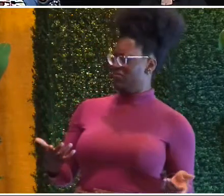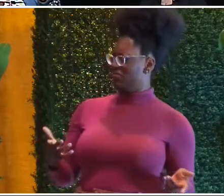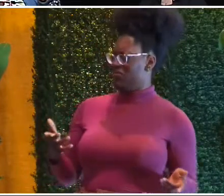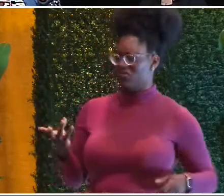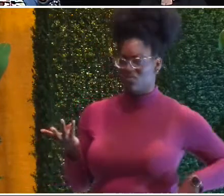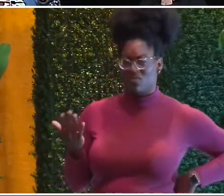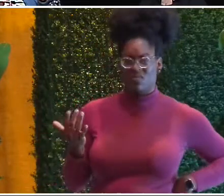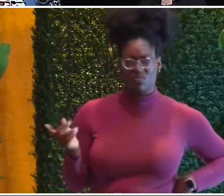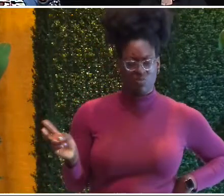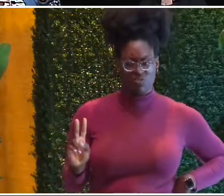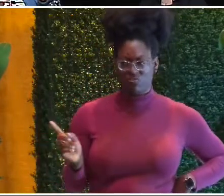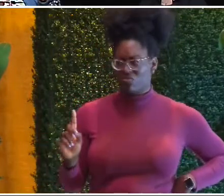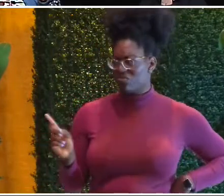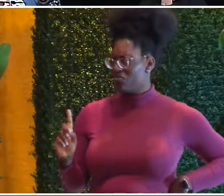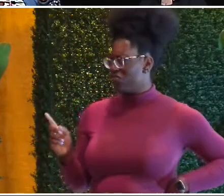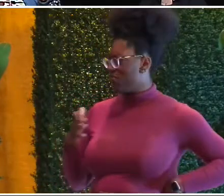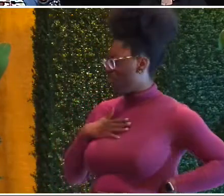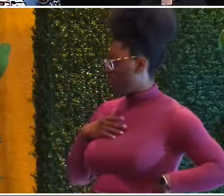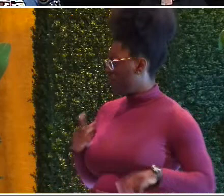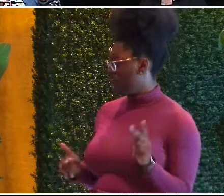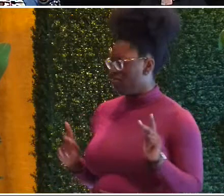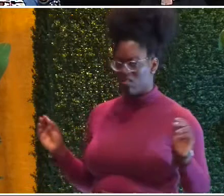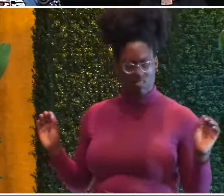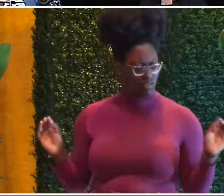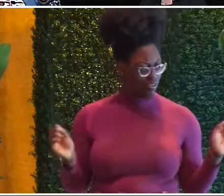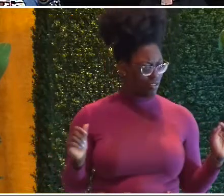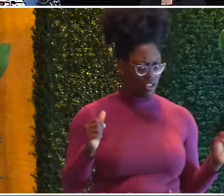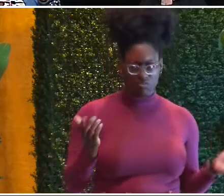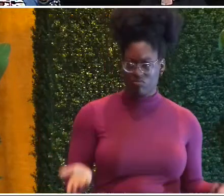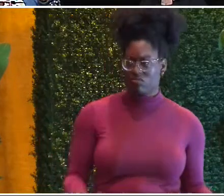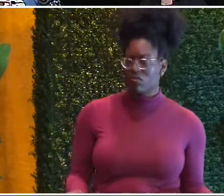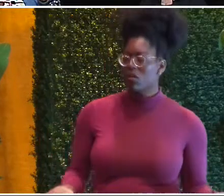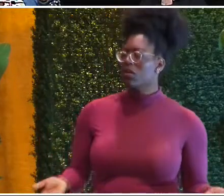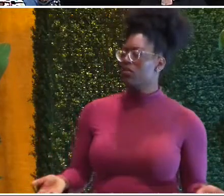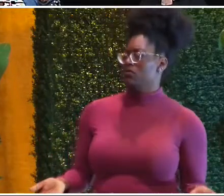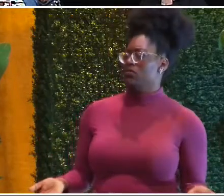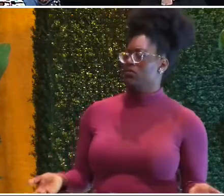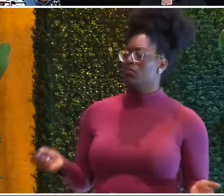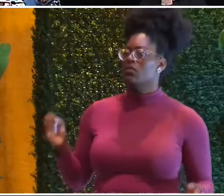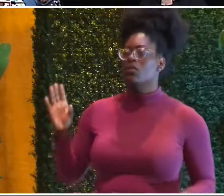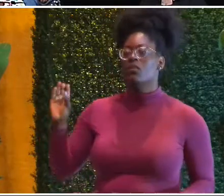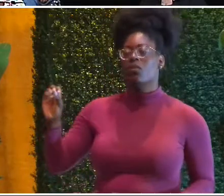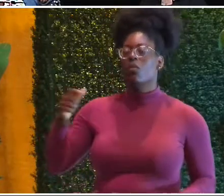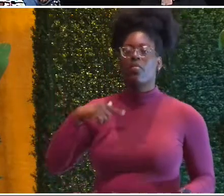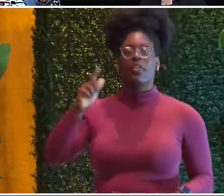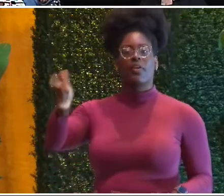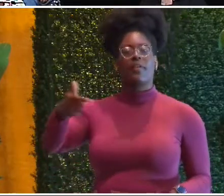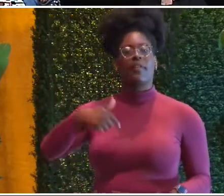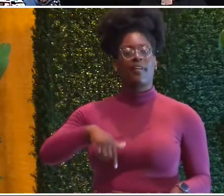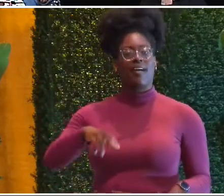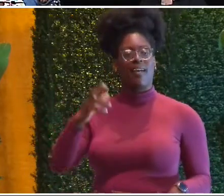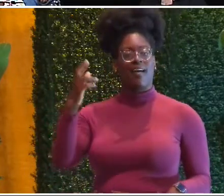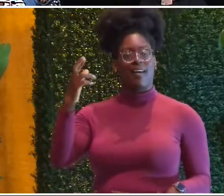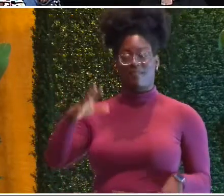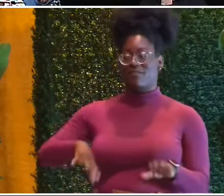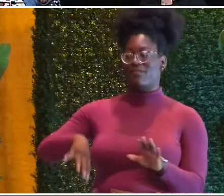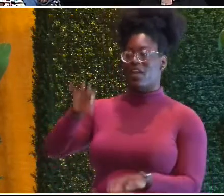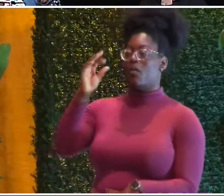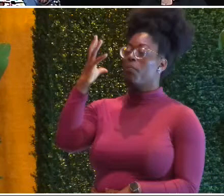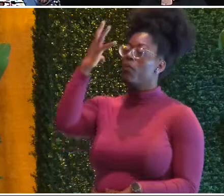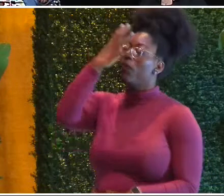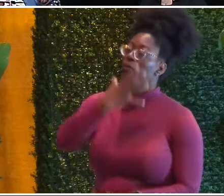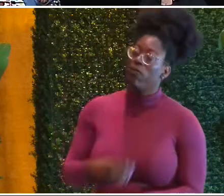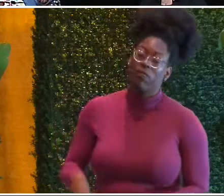my critical feminist readings class, this glorious, long-locked, beautiful Black woman, Dr. Nicole